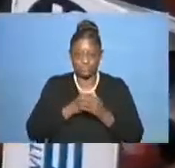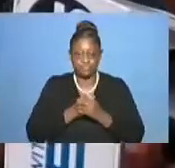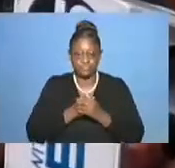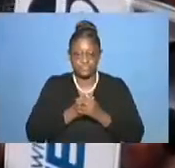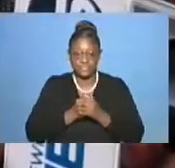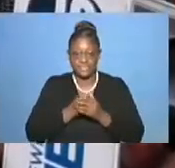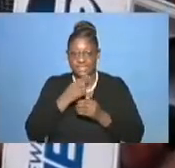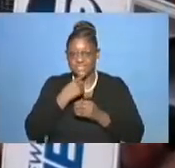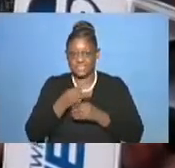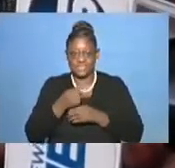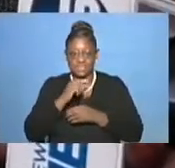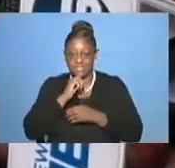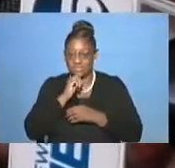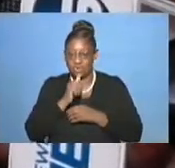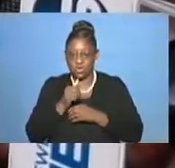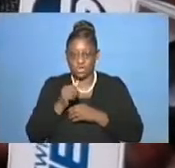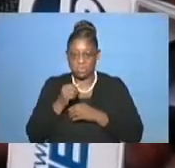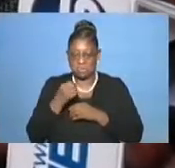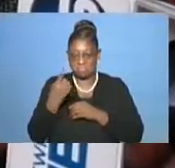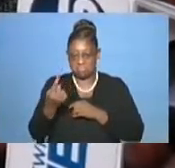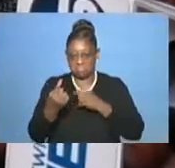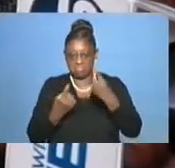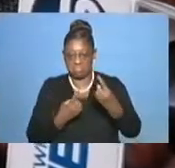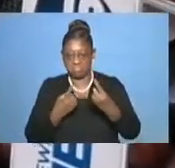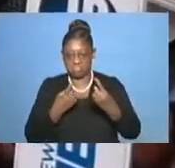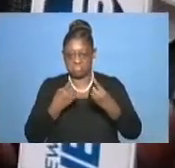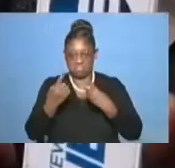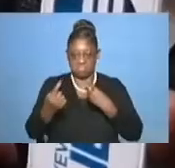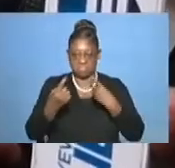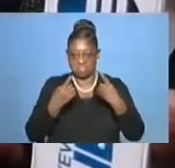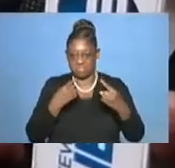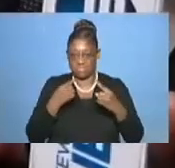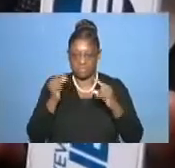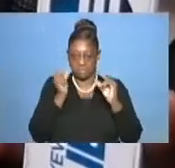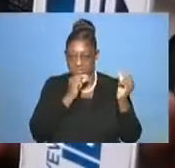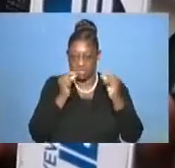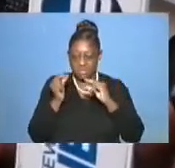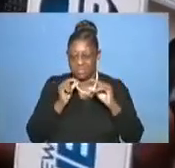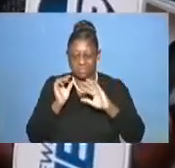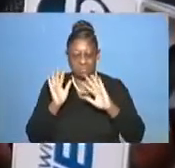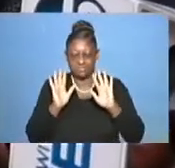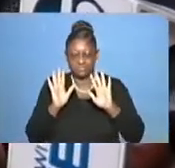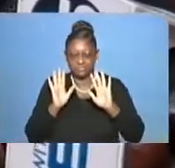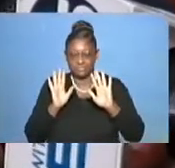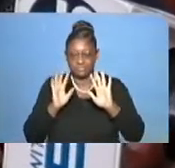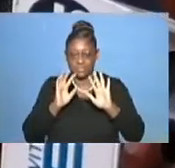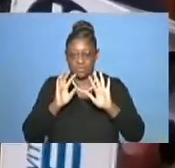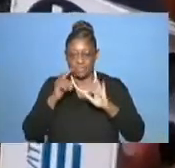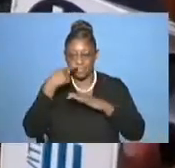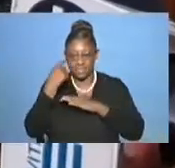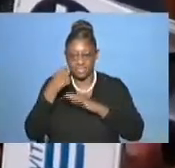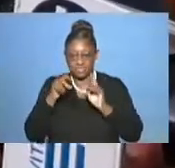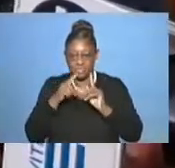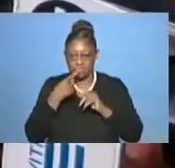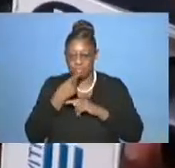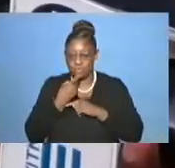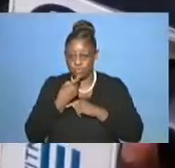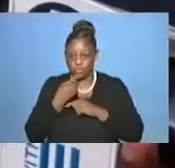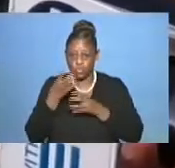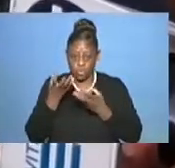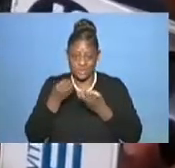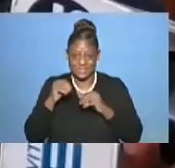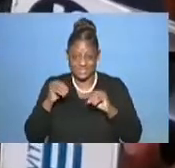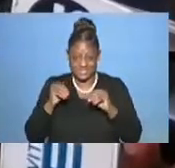a back and forth with persons who had a mandate to sell the property and didn't do so.